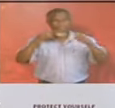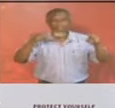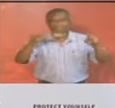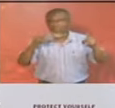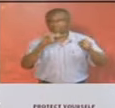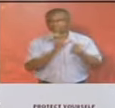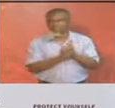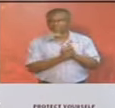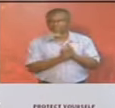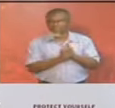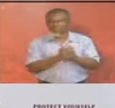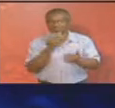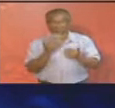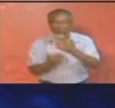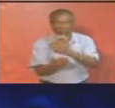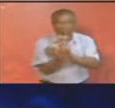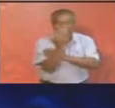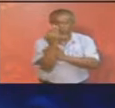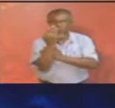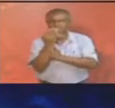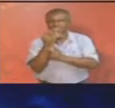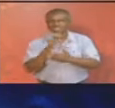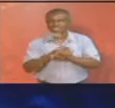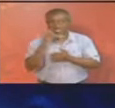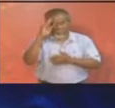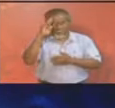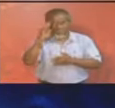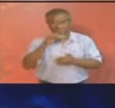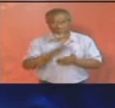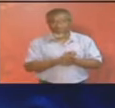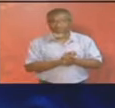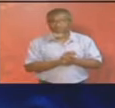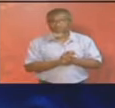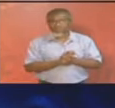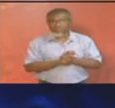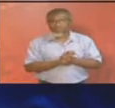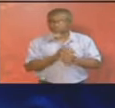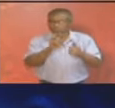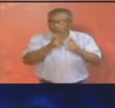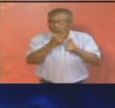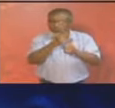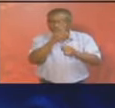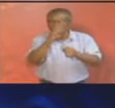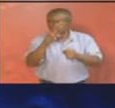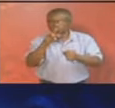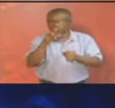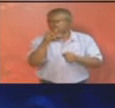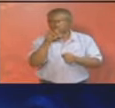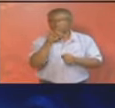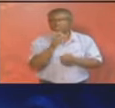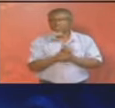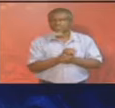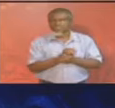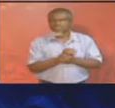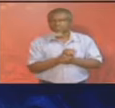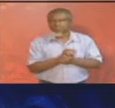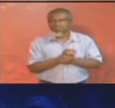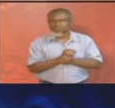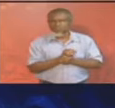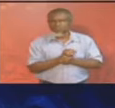Hi, good morning. Privy Harry, AZPnews.com. My first question is for Mr. Sujit